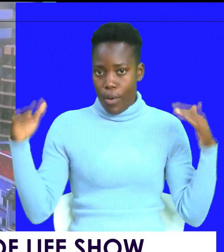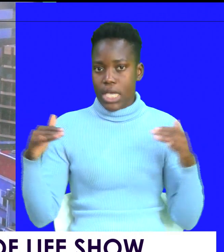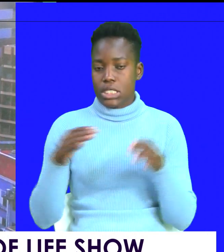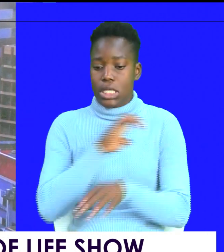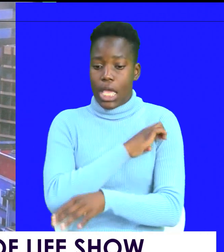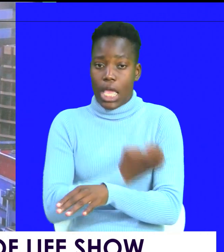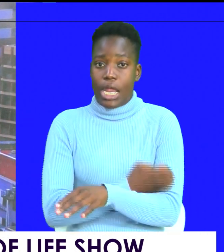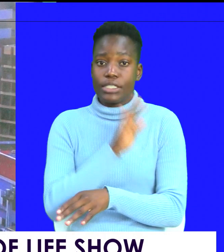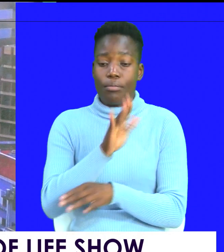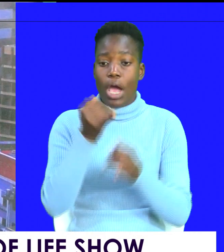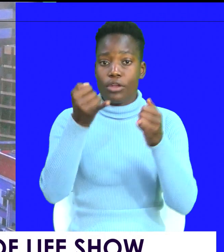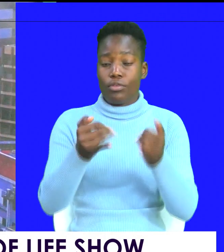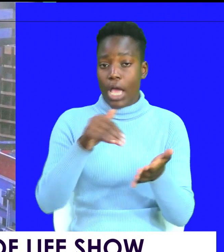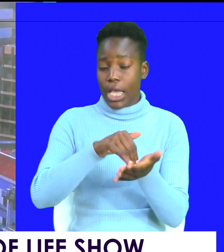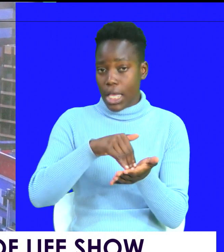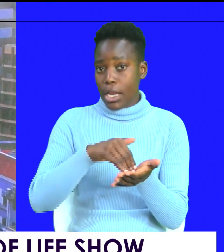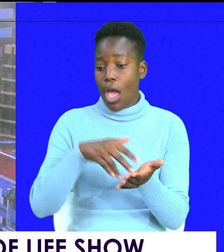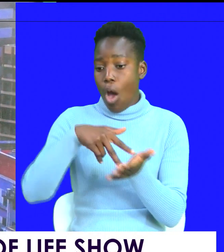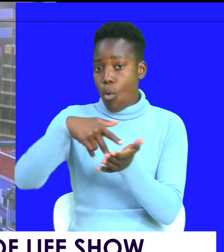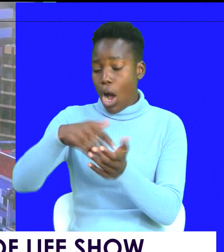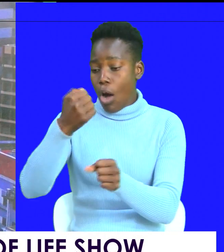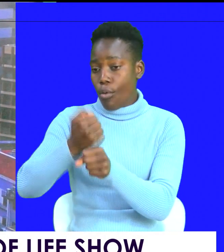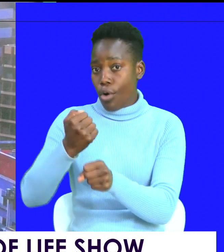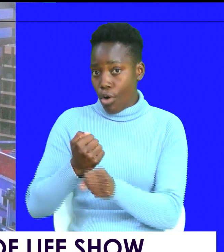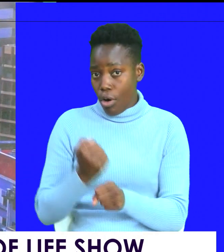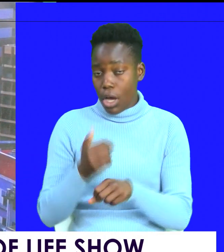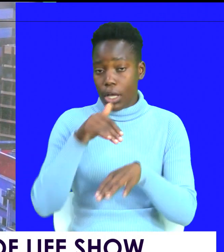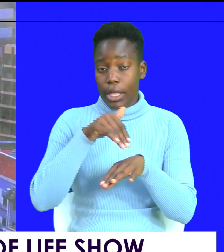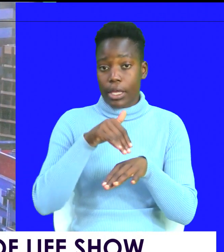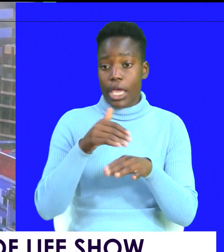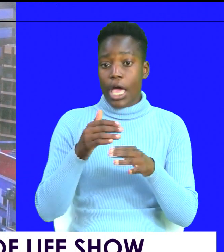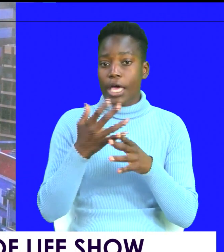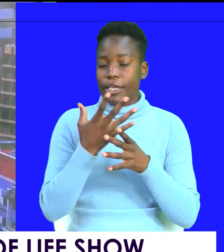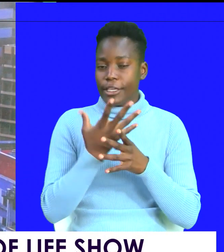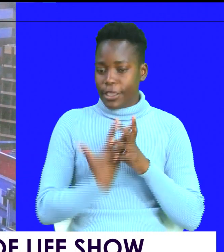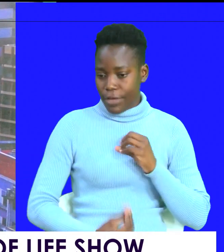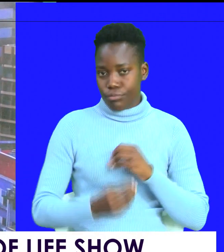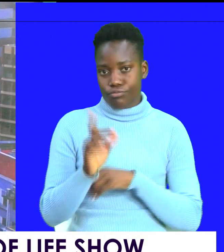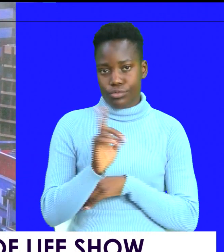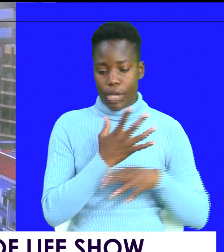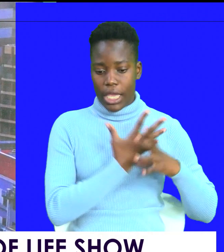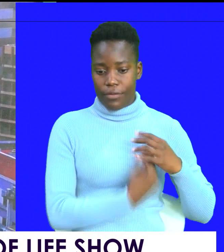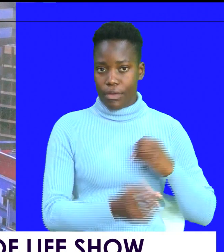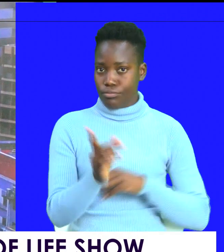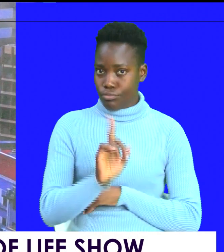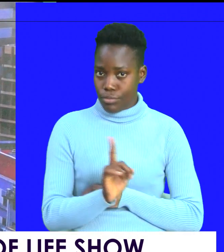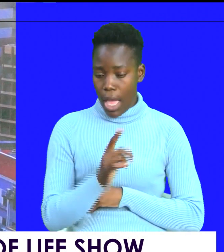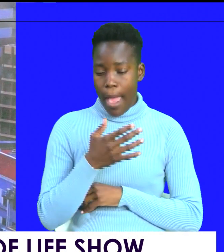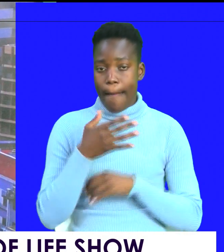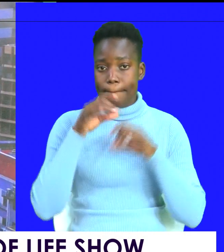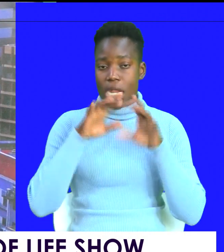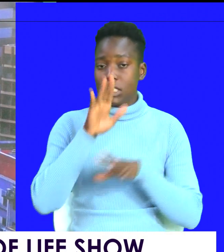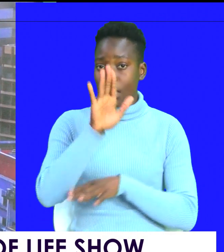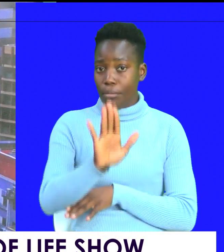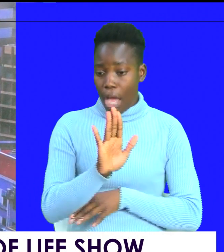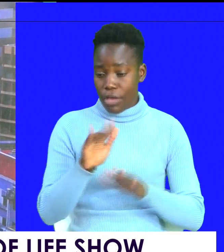your energy. Work on it. Never give up on it. It is yours. Your blessing is yours.